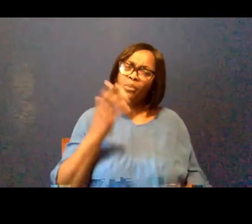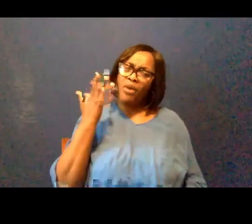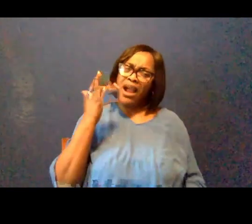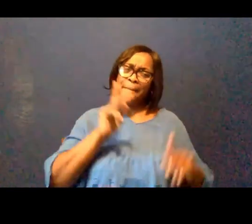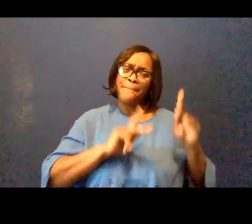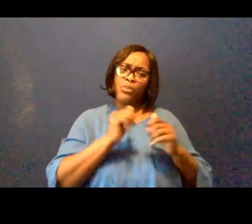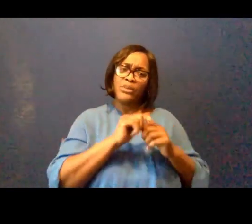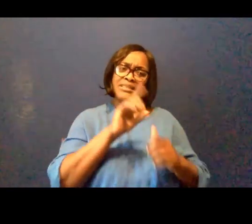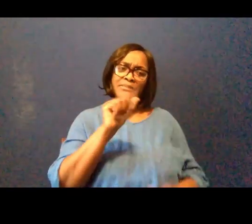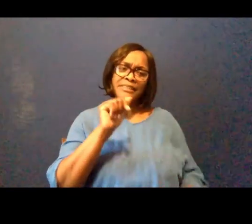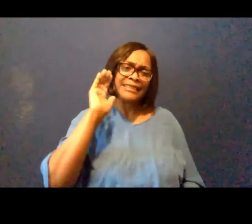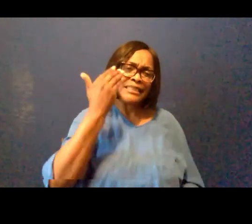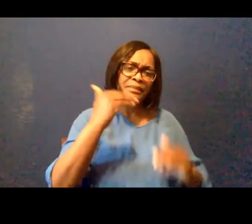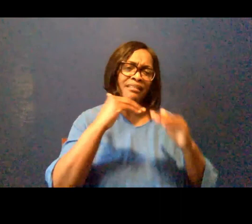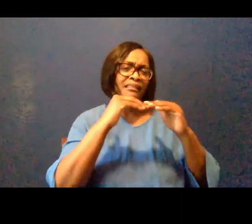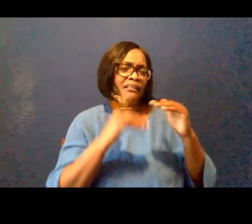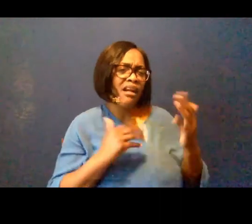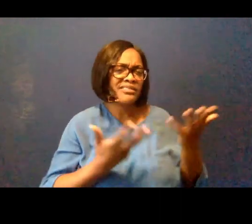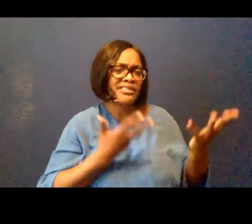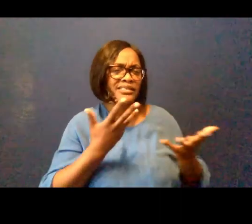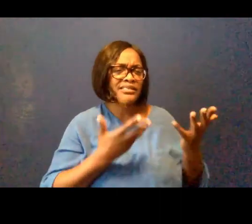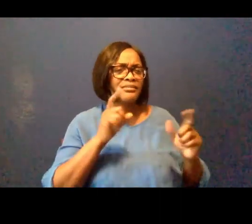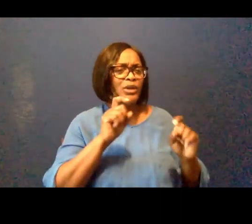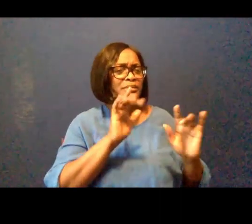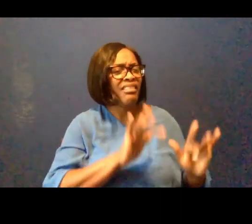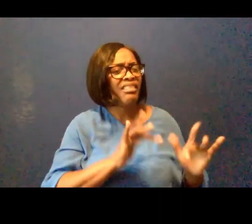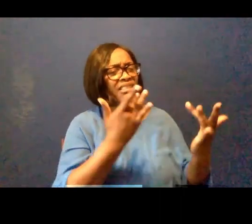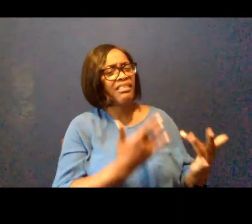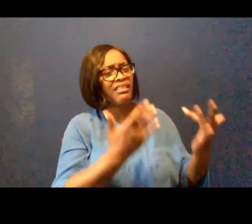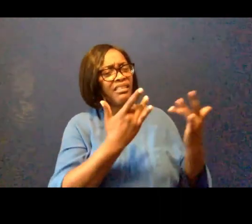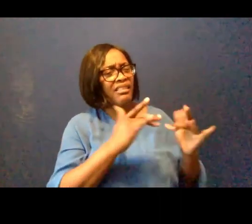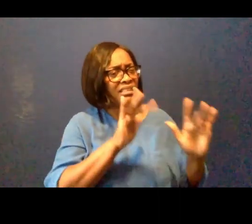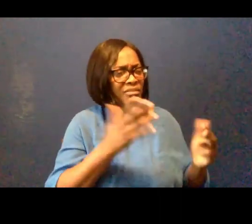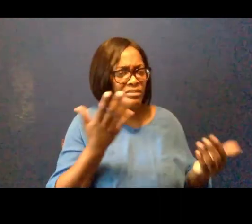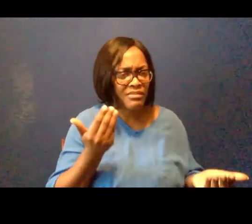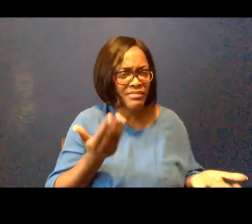I will see and experience an